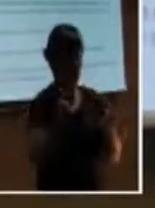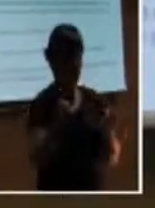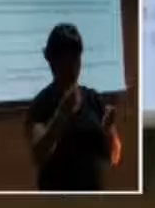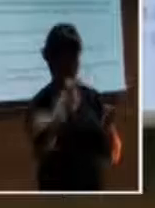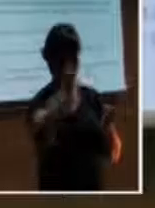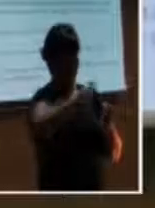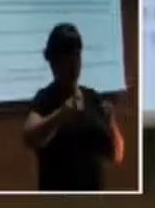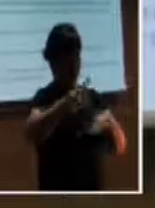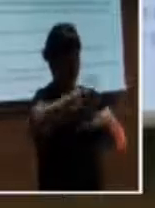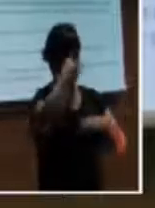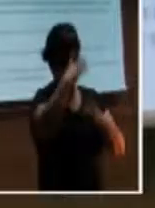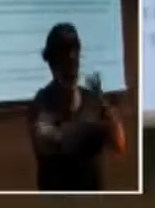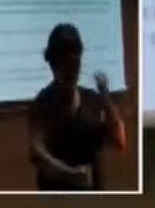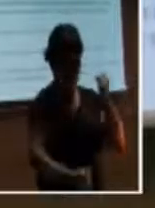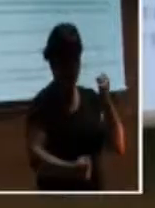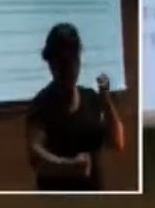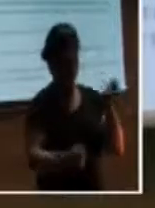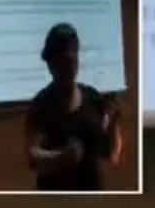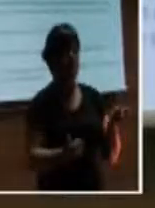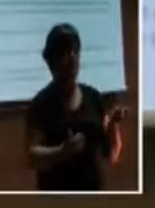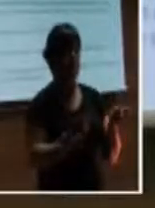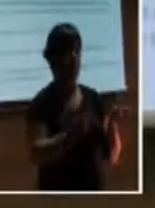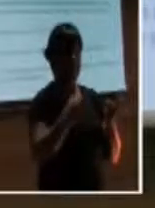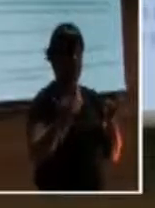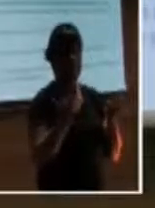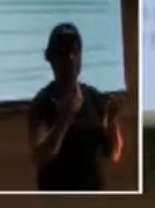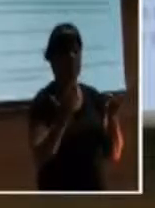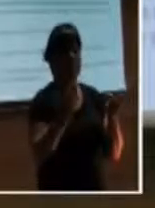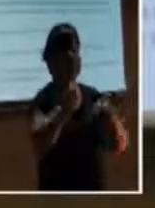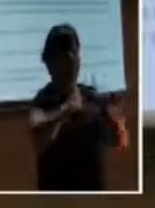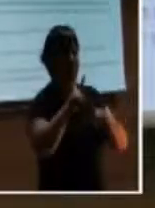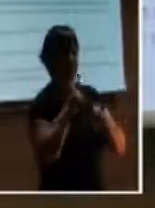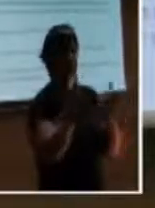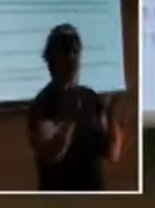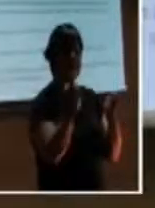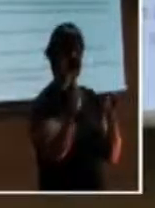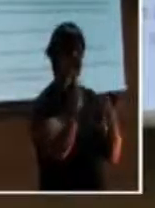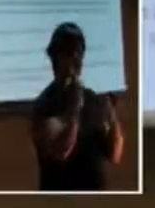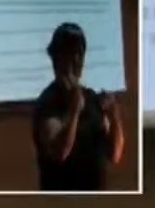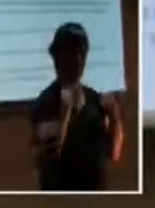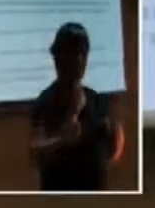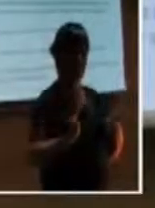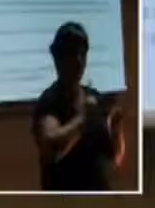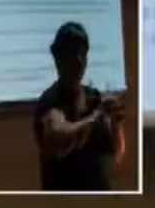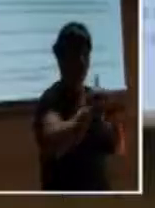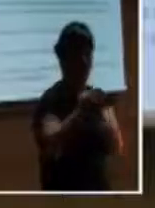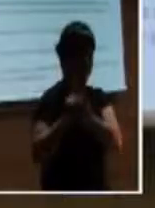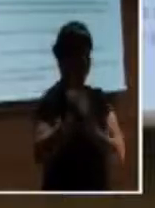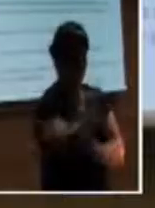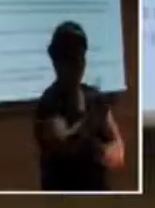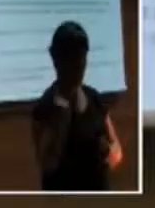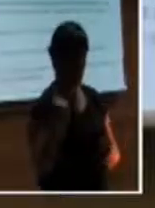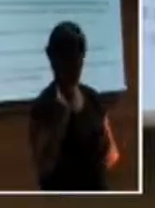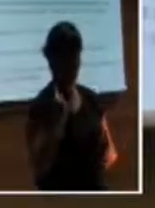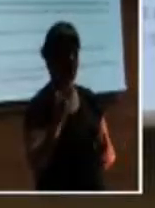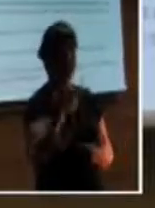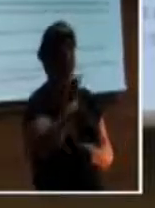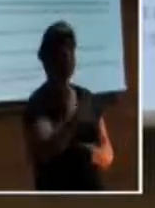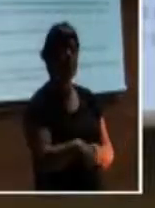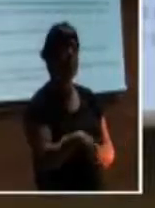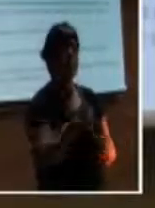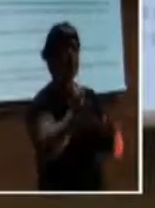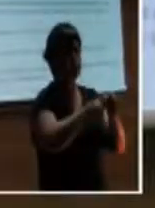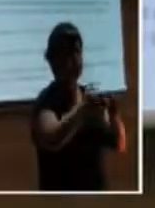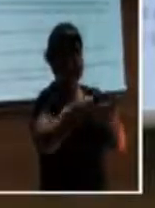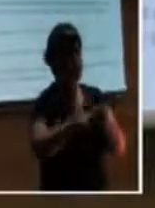There are multiple activities, and you've already mentioned a lot of different initiatives that